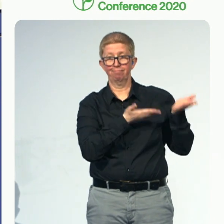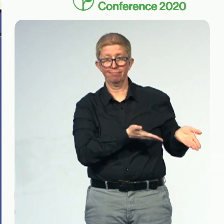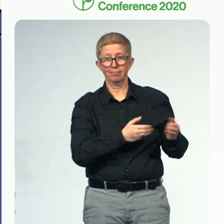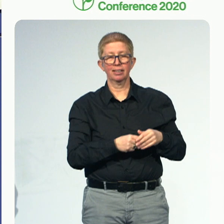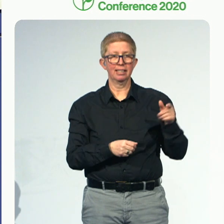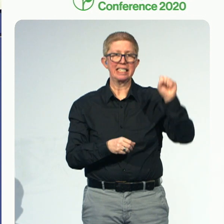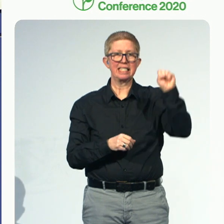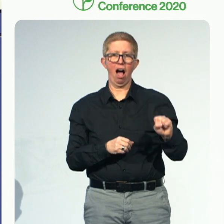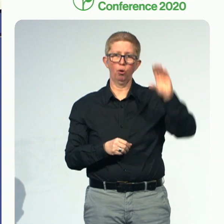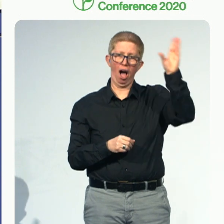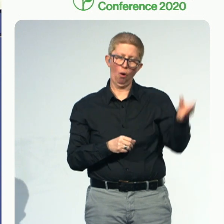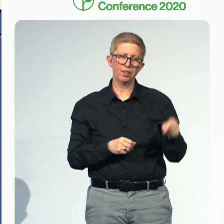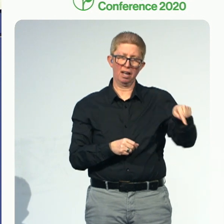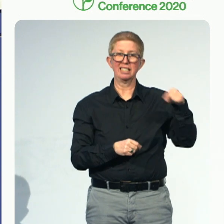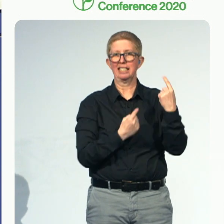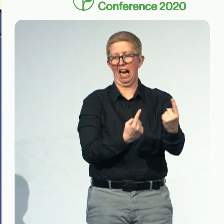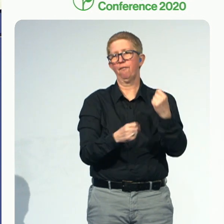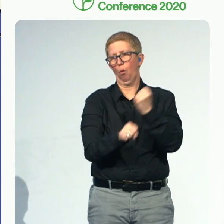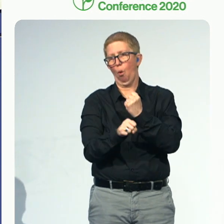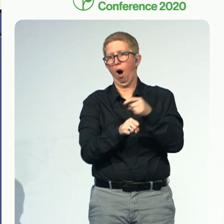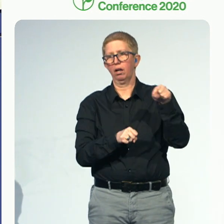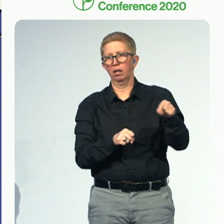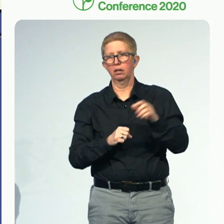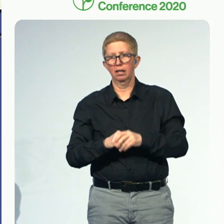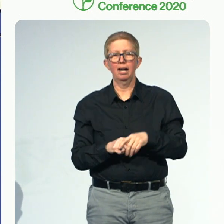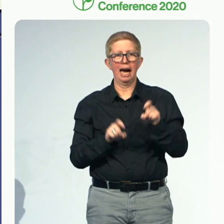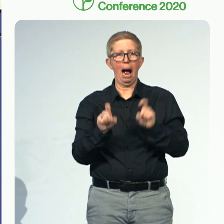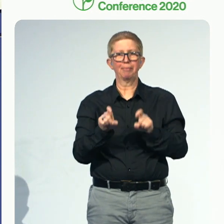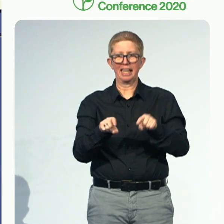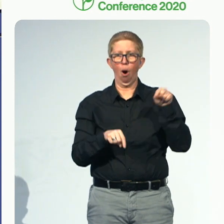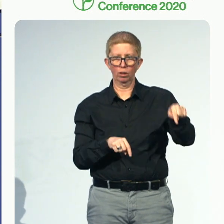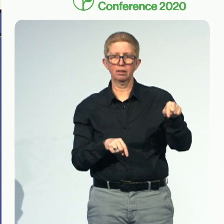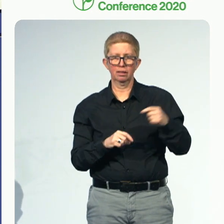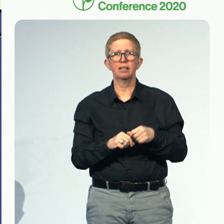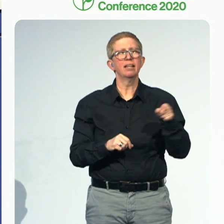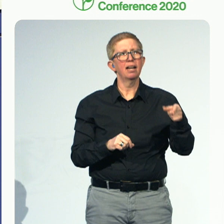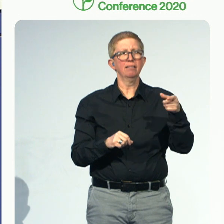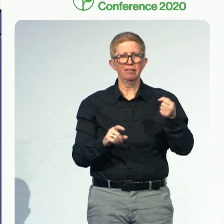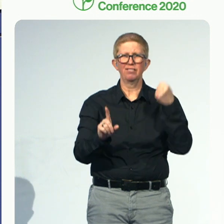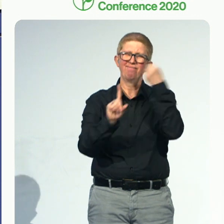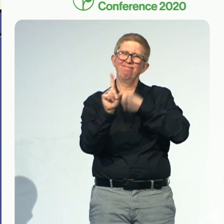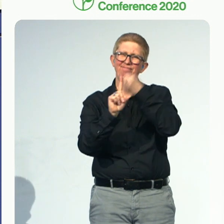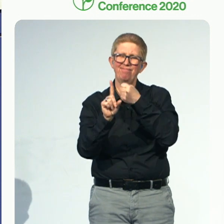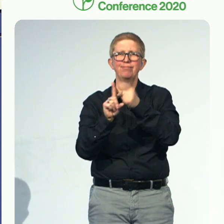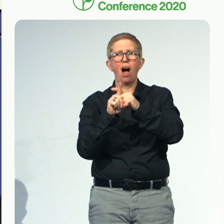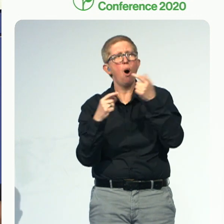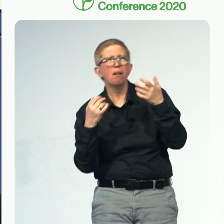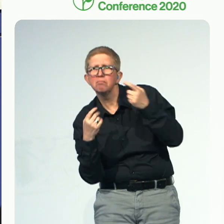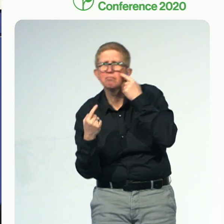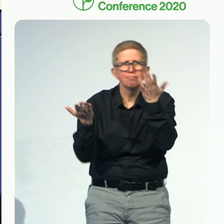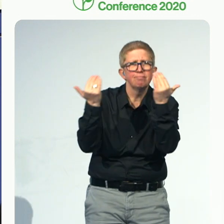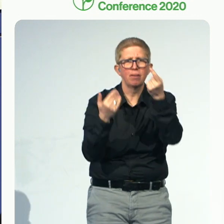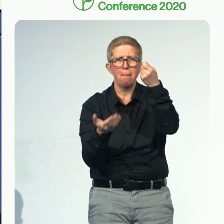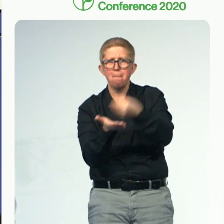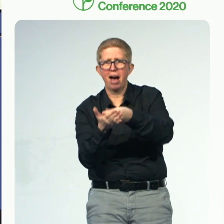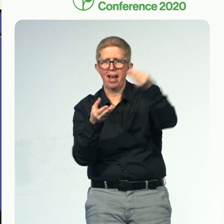when it comes to advocacy and a focus on financing. Somehow got it right somehow. But